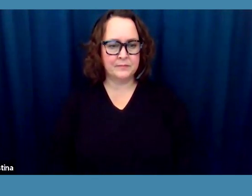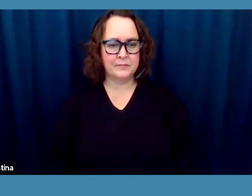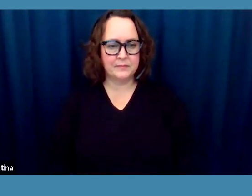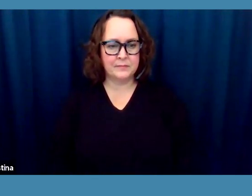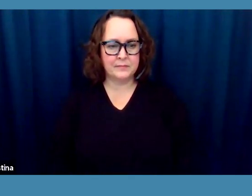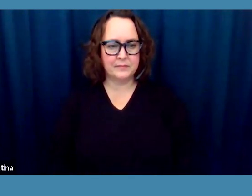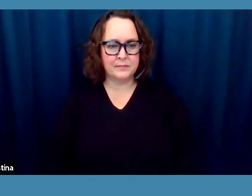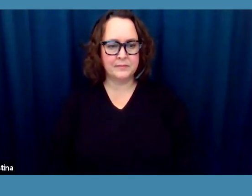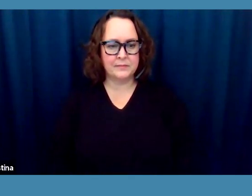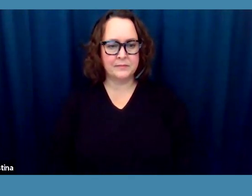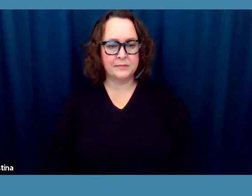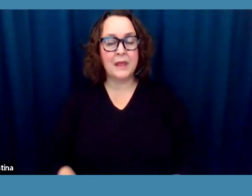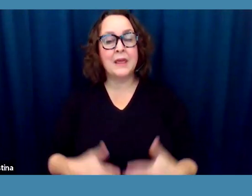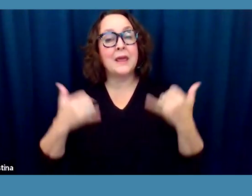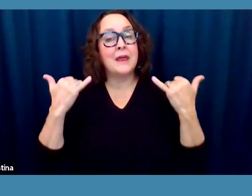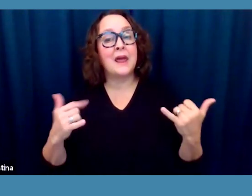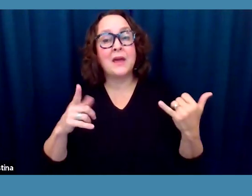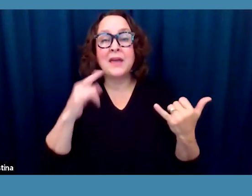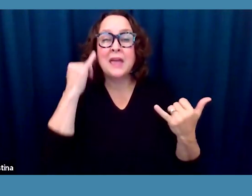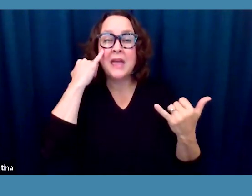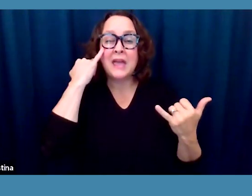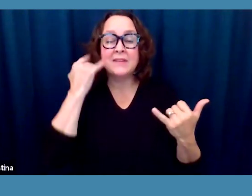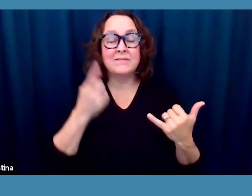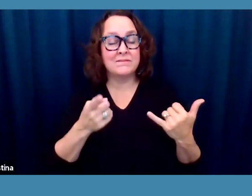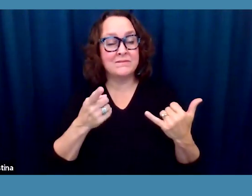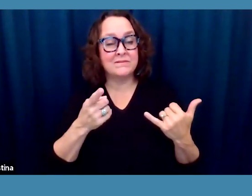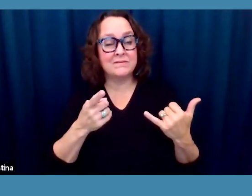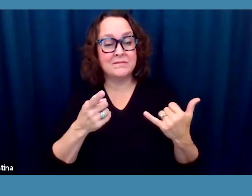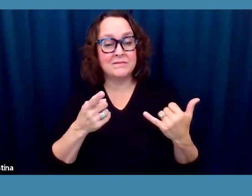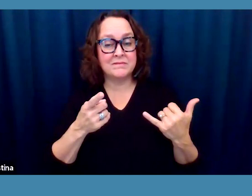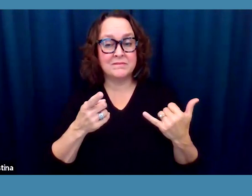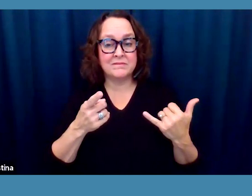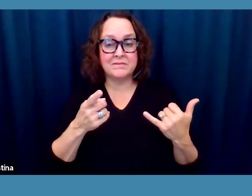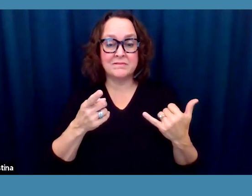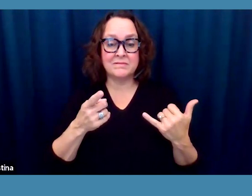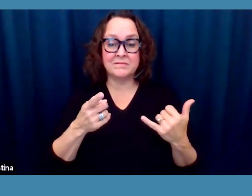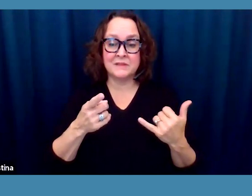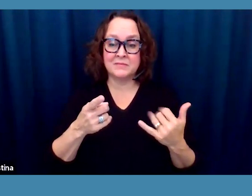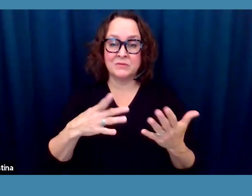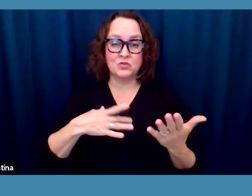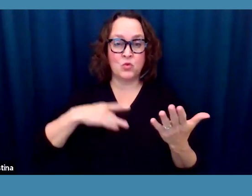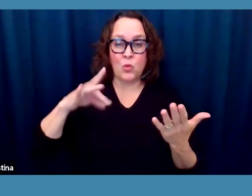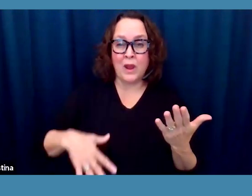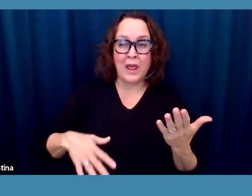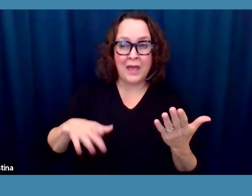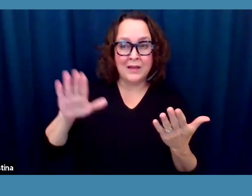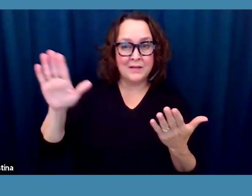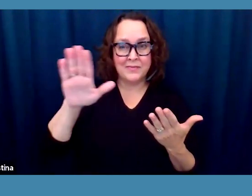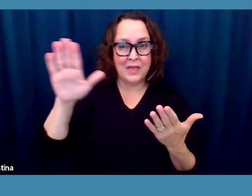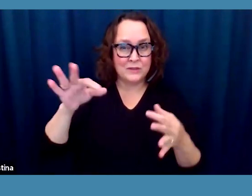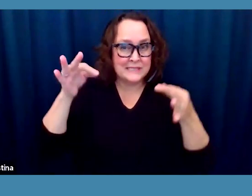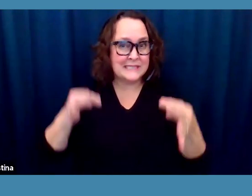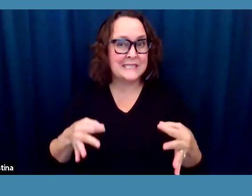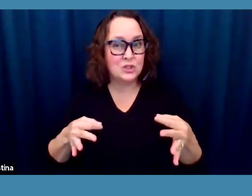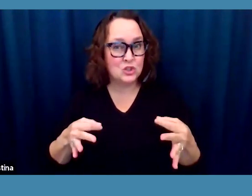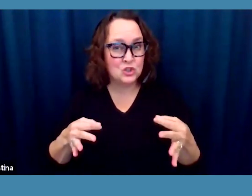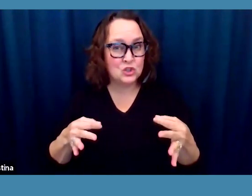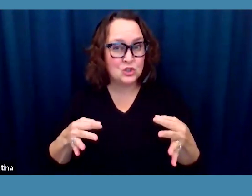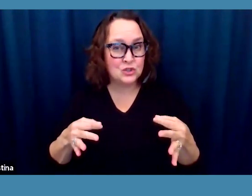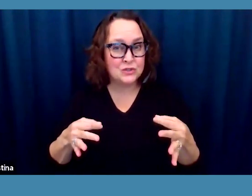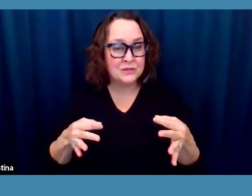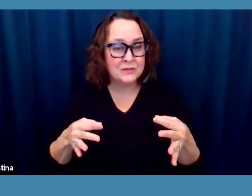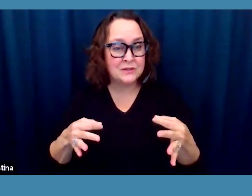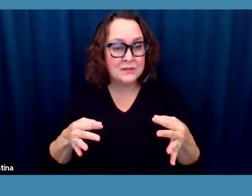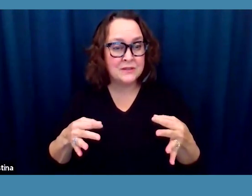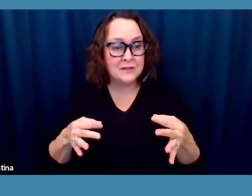So what happens if you don't like the decision that was made? And we might be talking about the